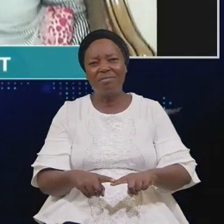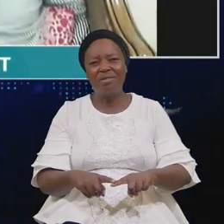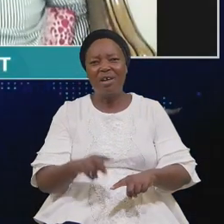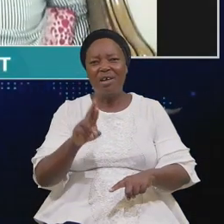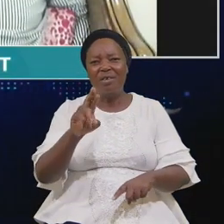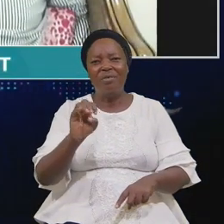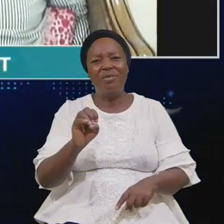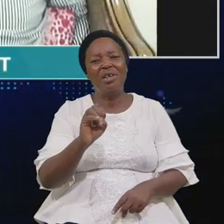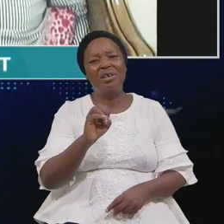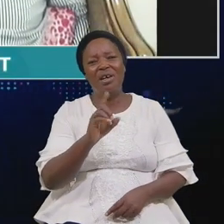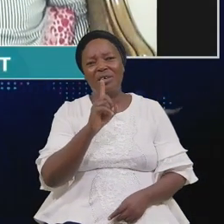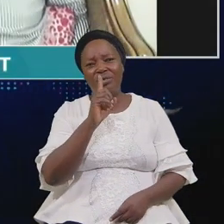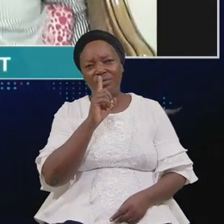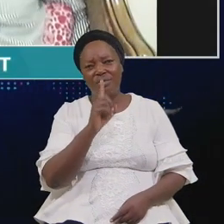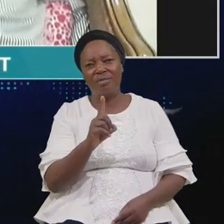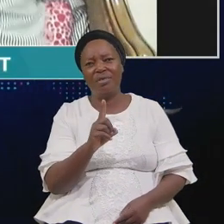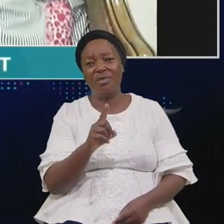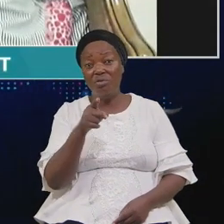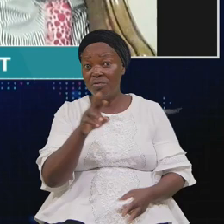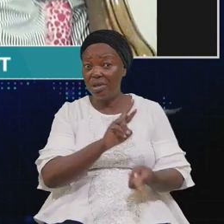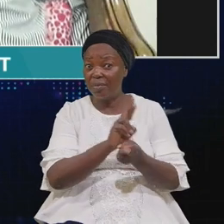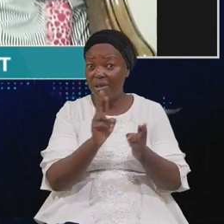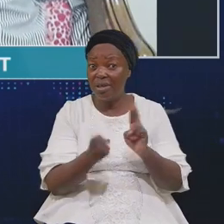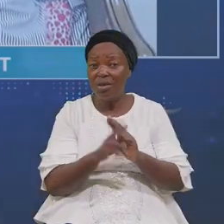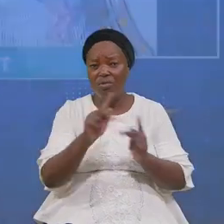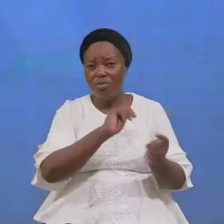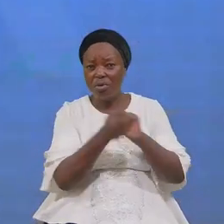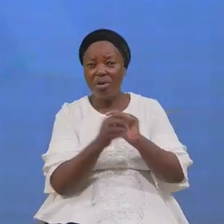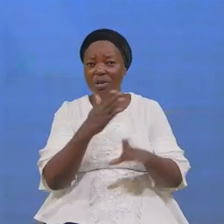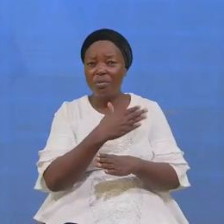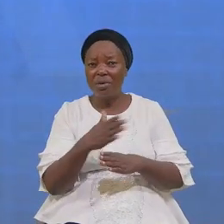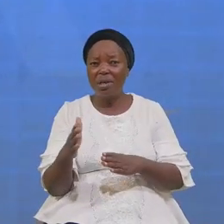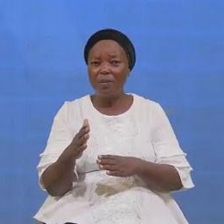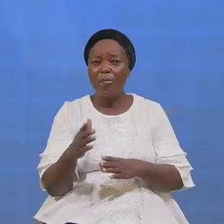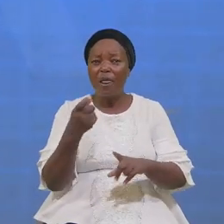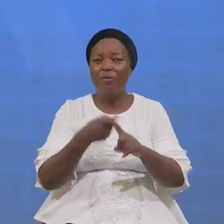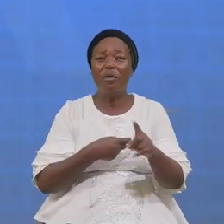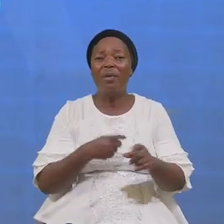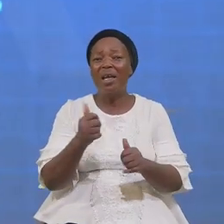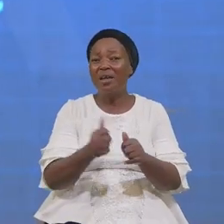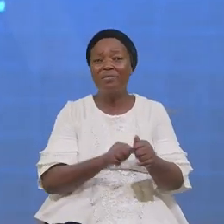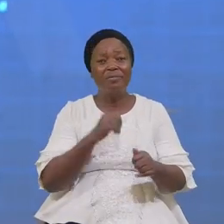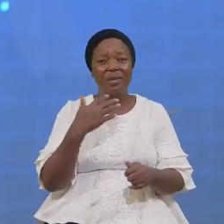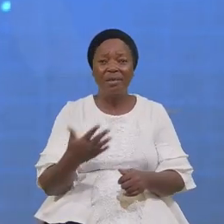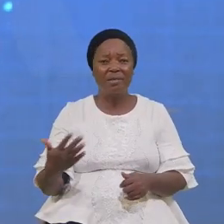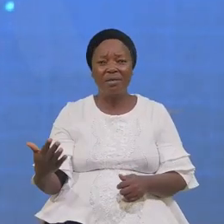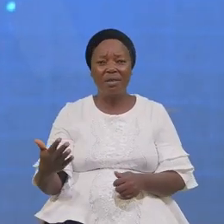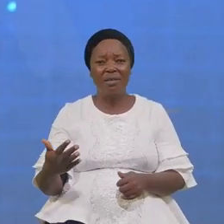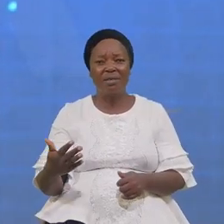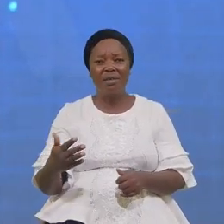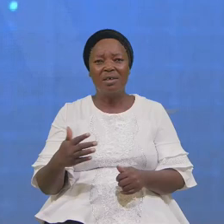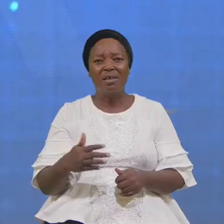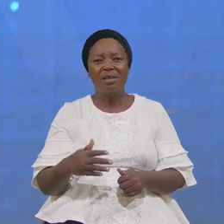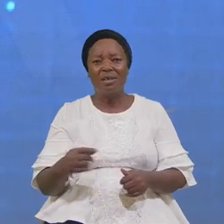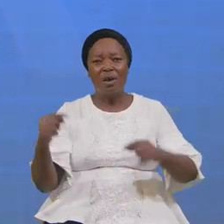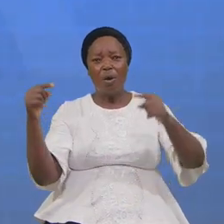reassurance. You repent, you turn away from everything contrary to the